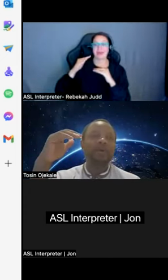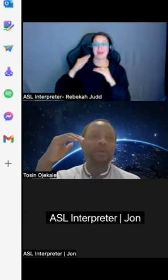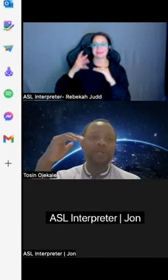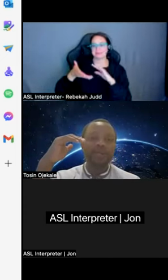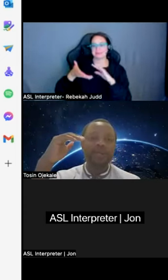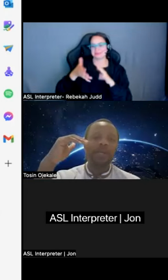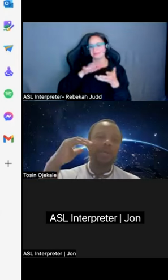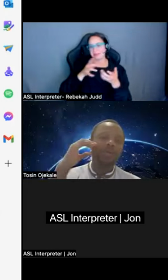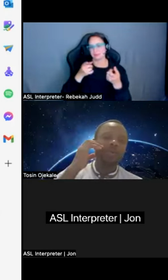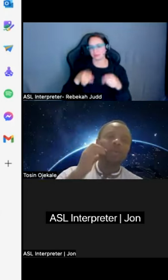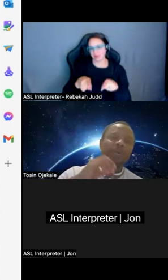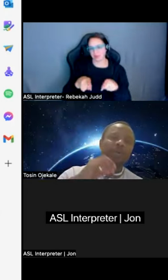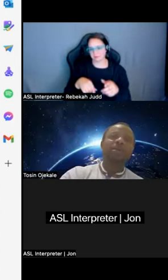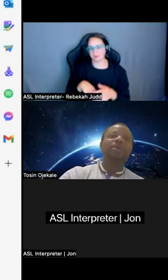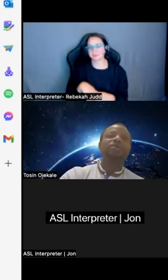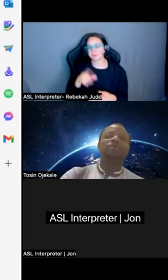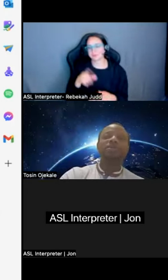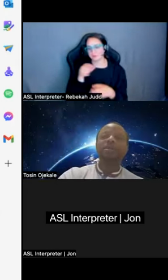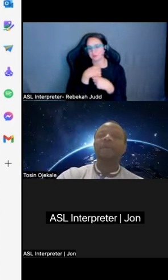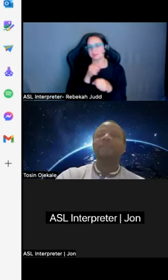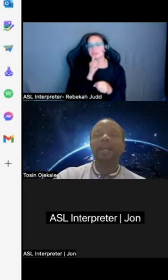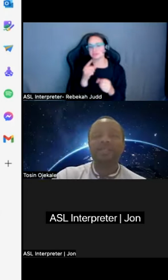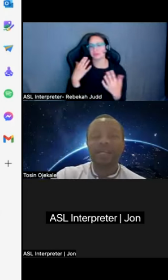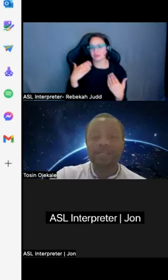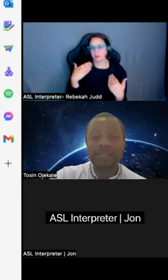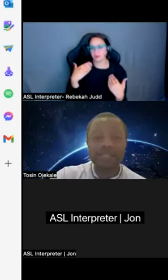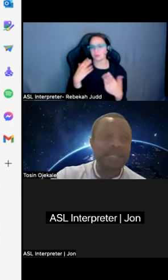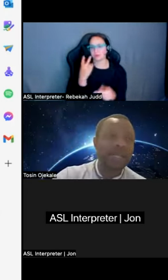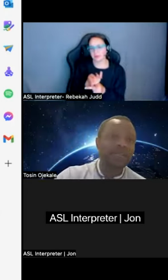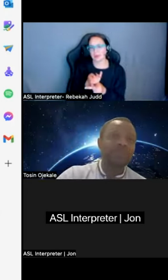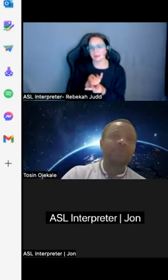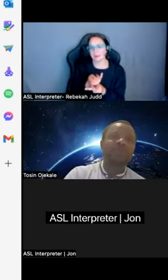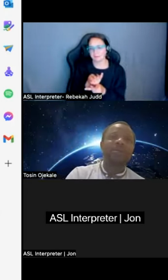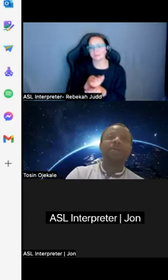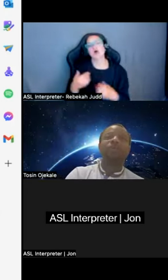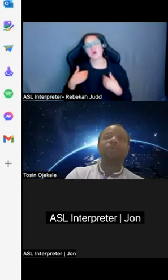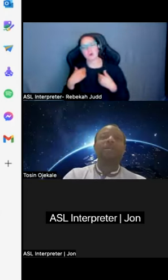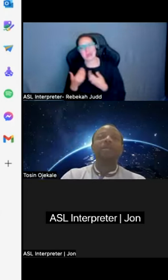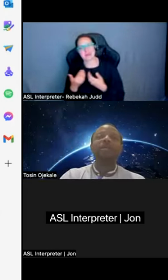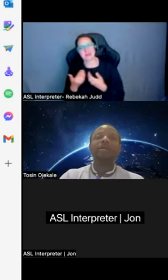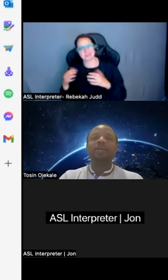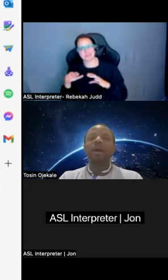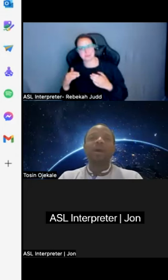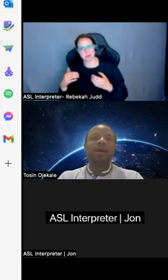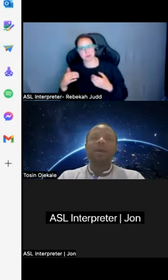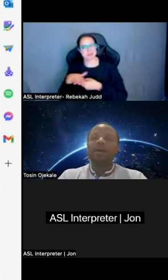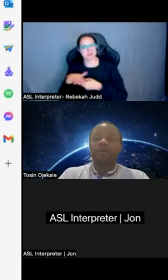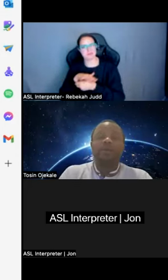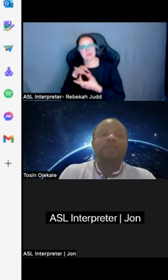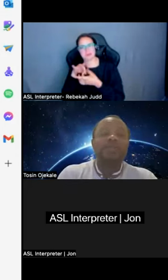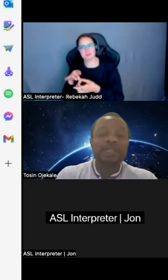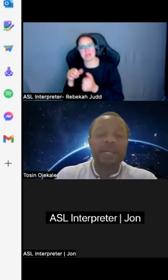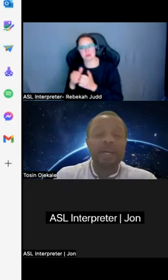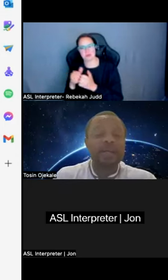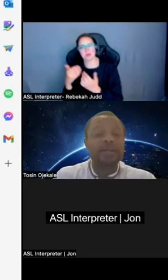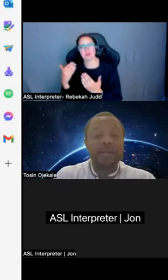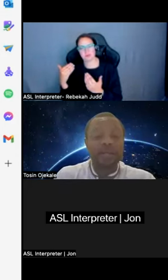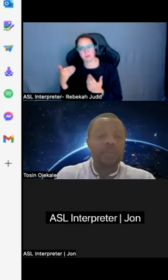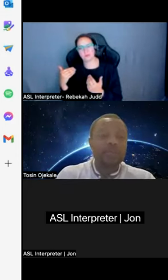are always cool, okay? So we still have a class that is dedicated to cooling, power, and all of those